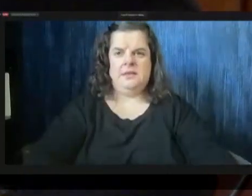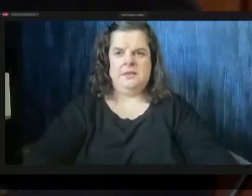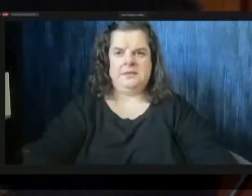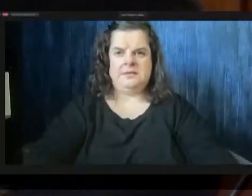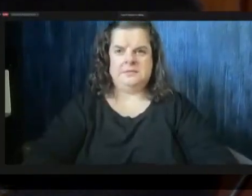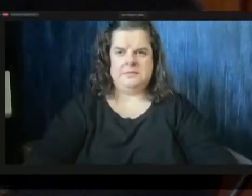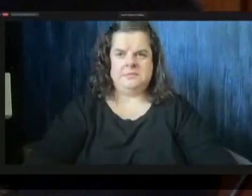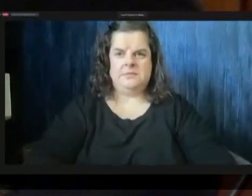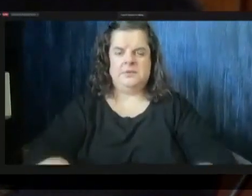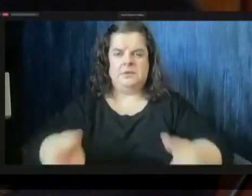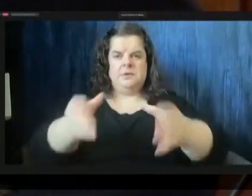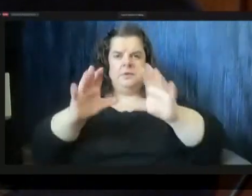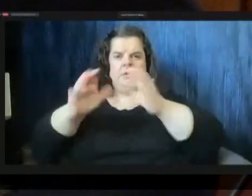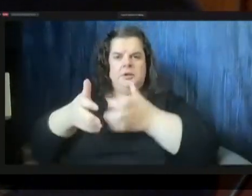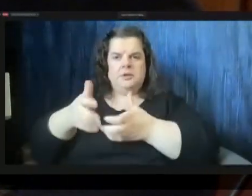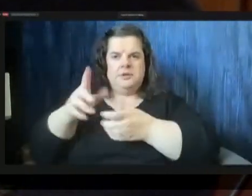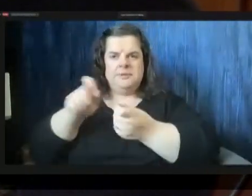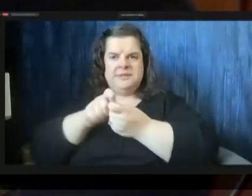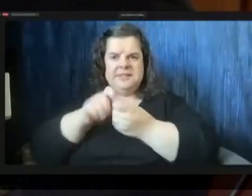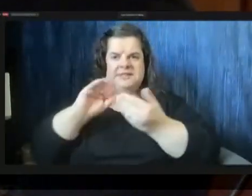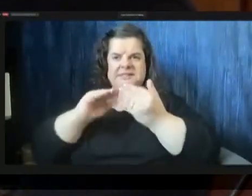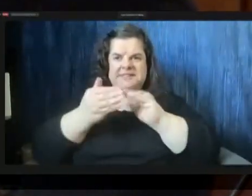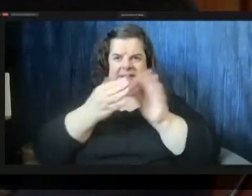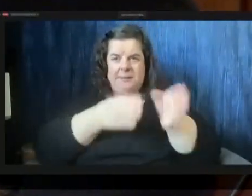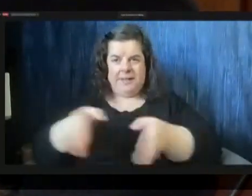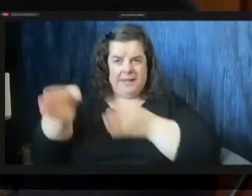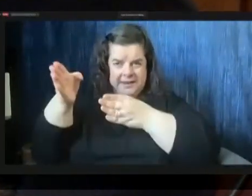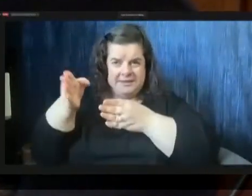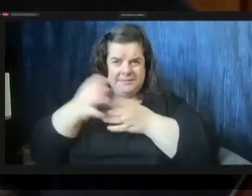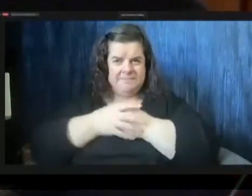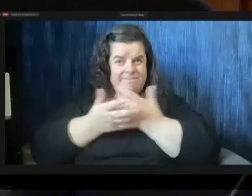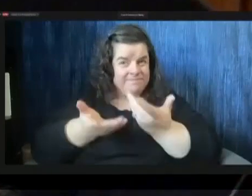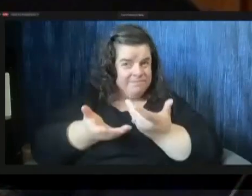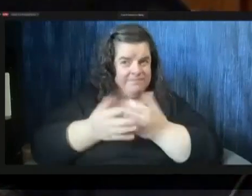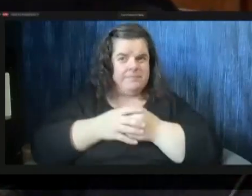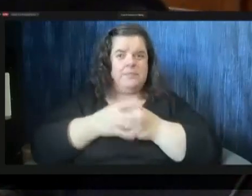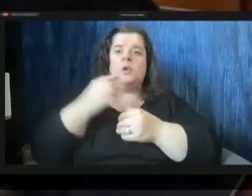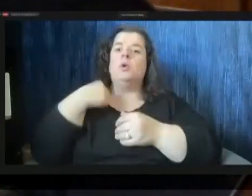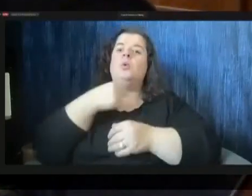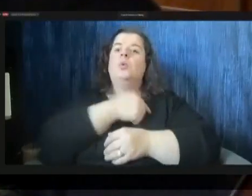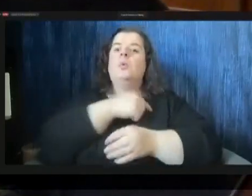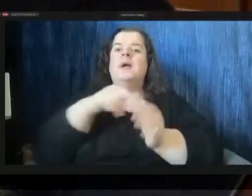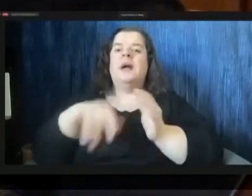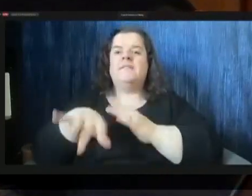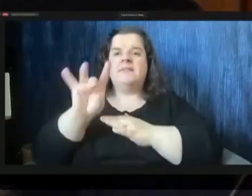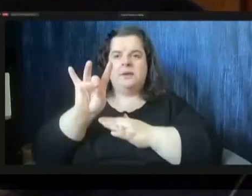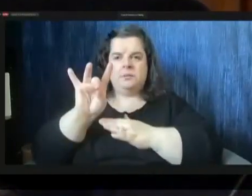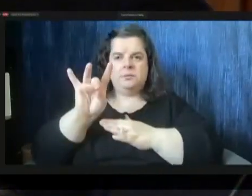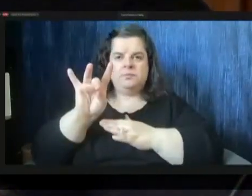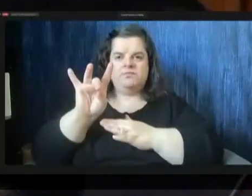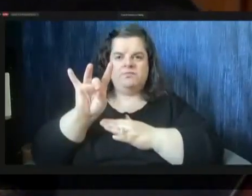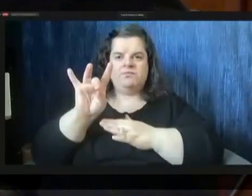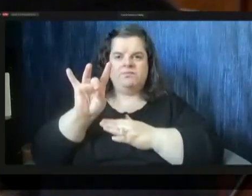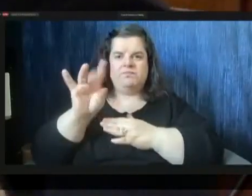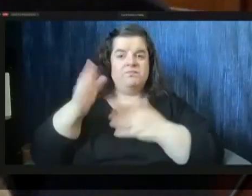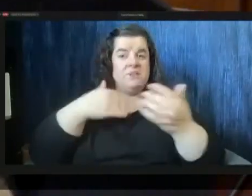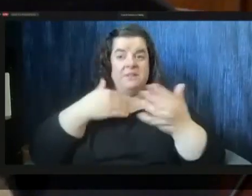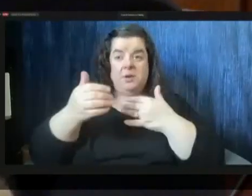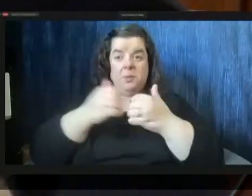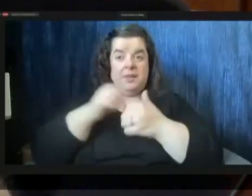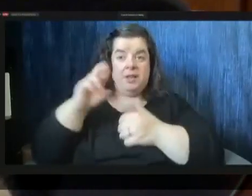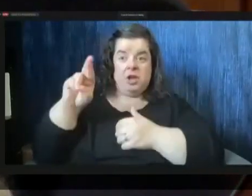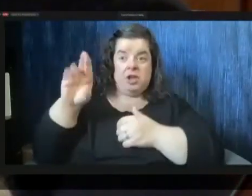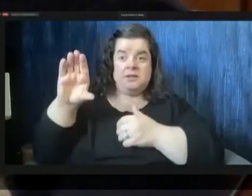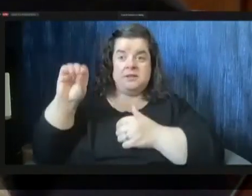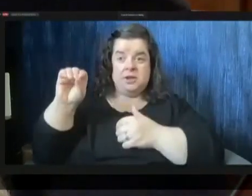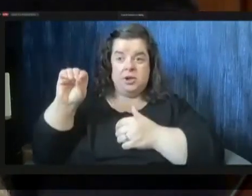parties, most especially at city planning, right? And so we have found that even with RCO status,